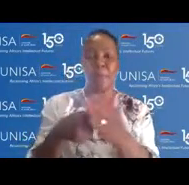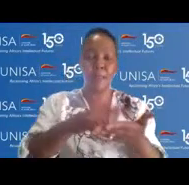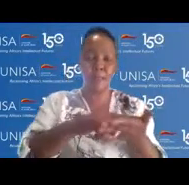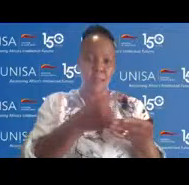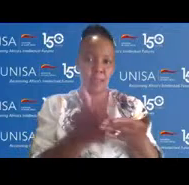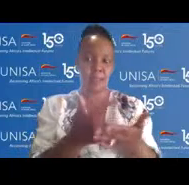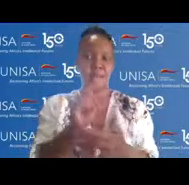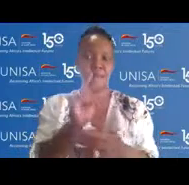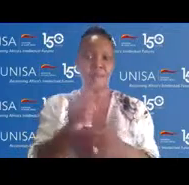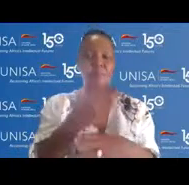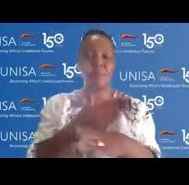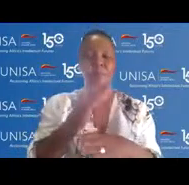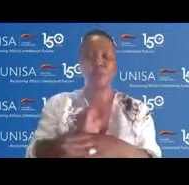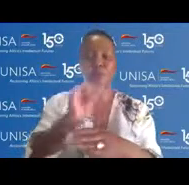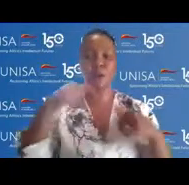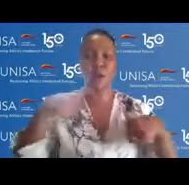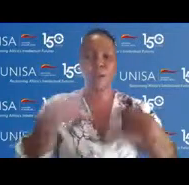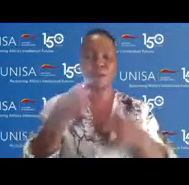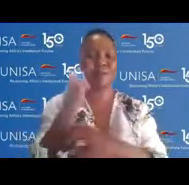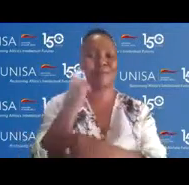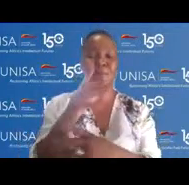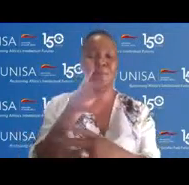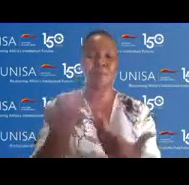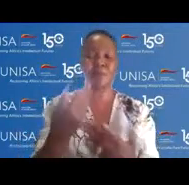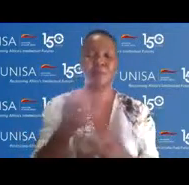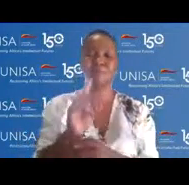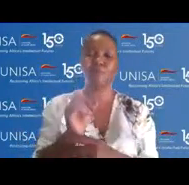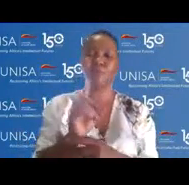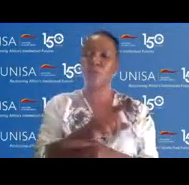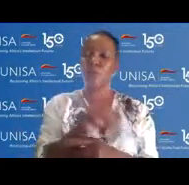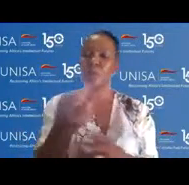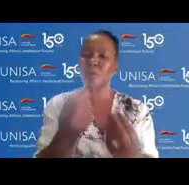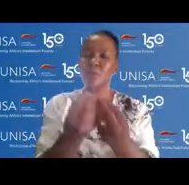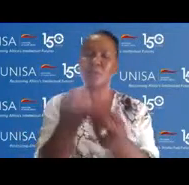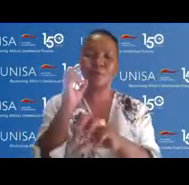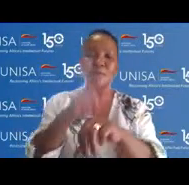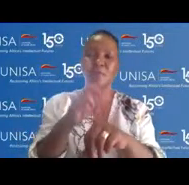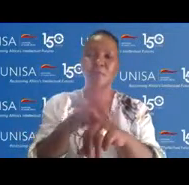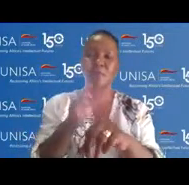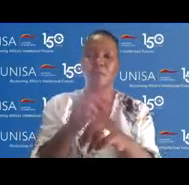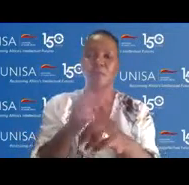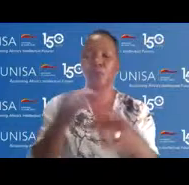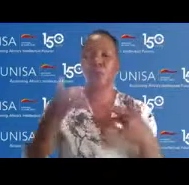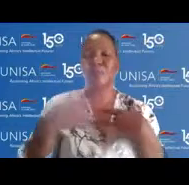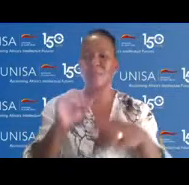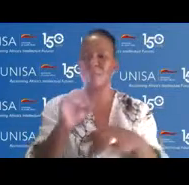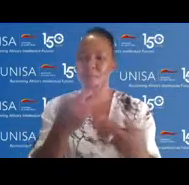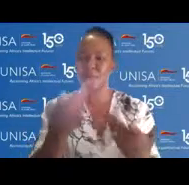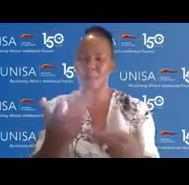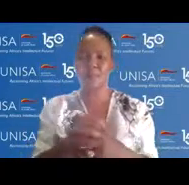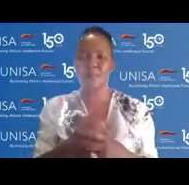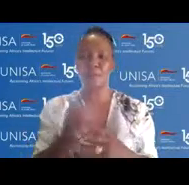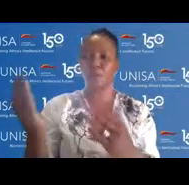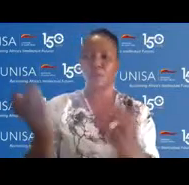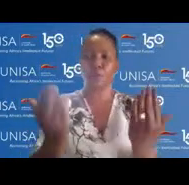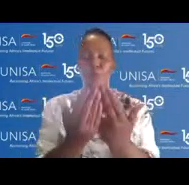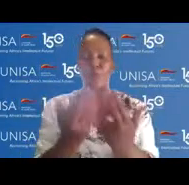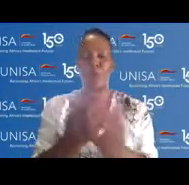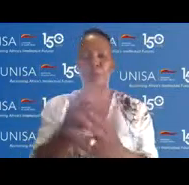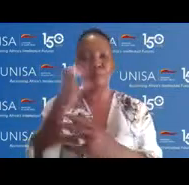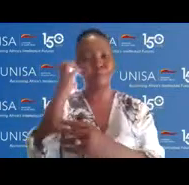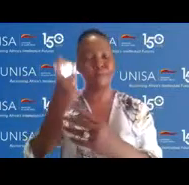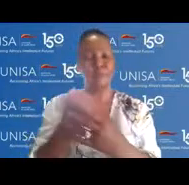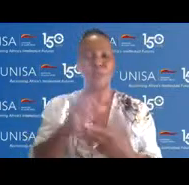little bit easier. What are those things that you need to consider if you want to compare a mobile device to a laptop, for